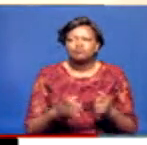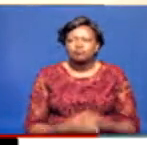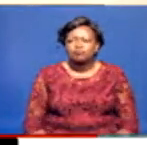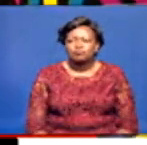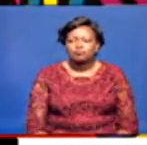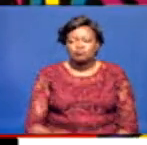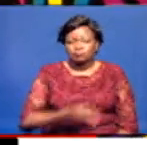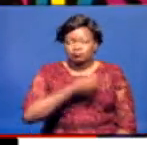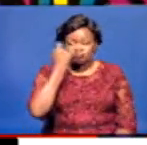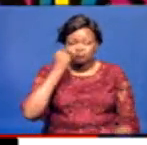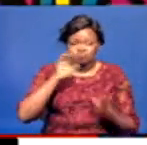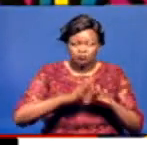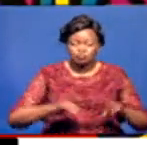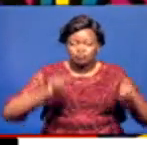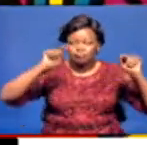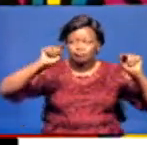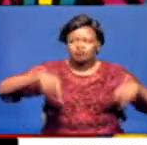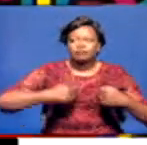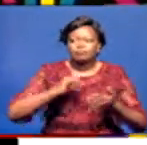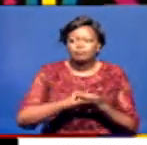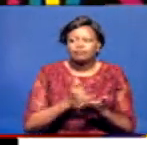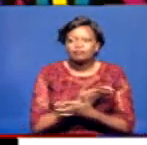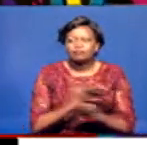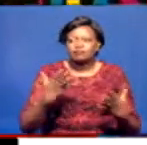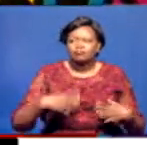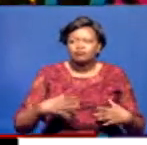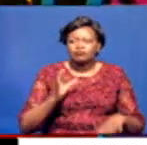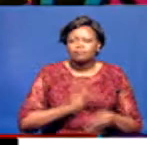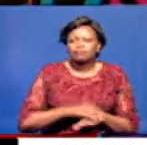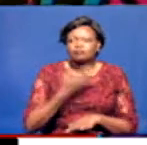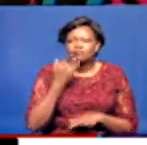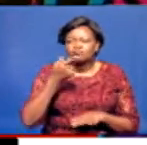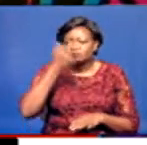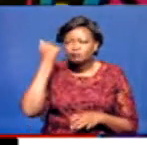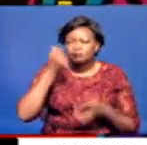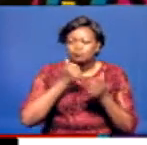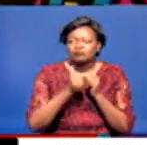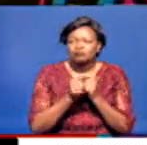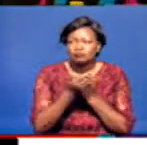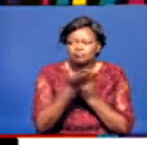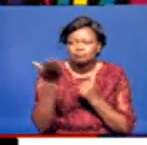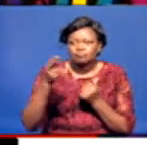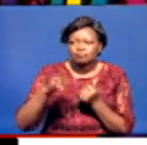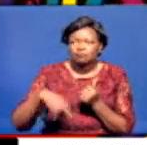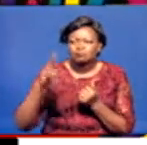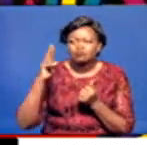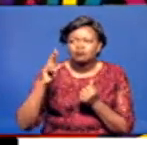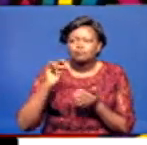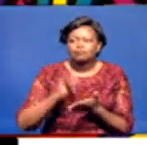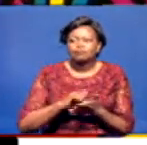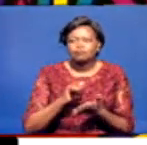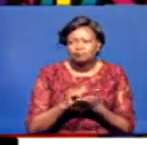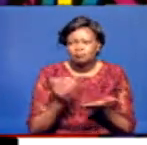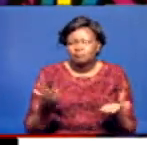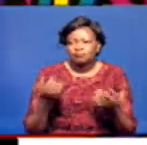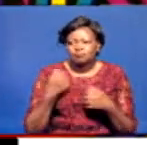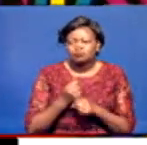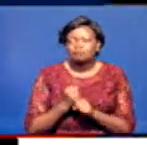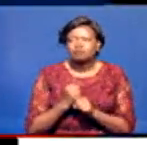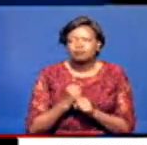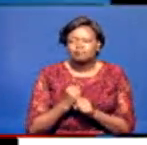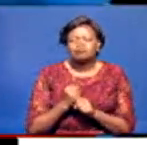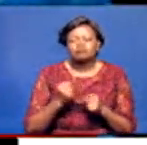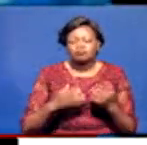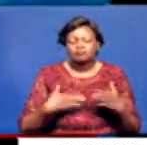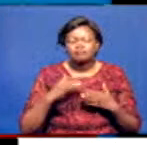market demands that and everybody is getting better. So because the competition there is higher, so that it makes them behave in